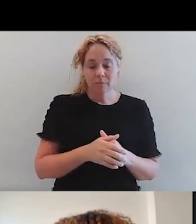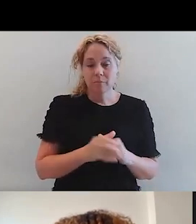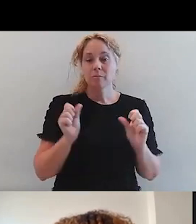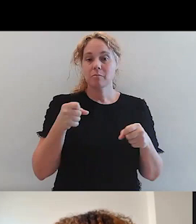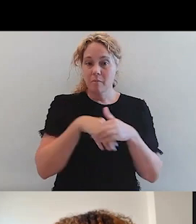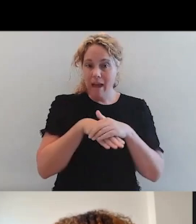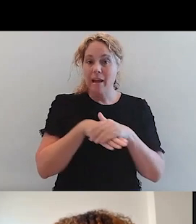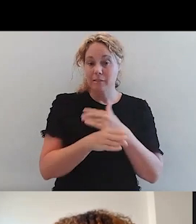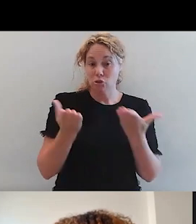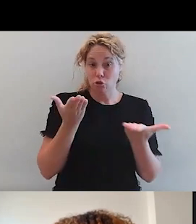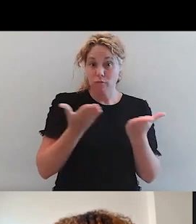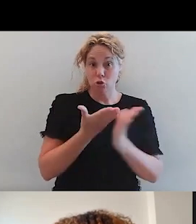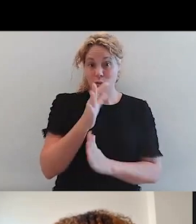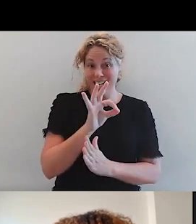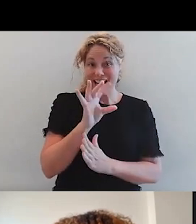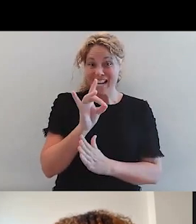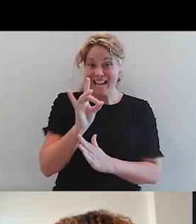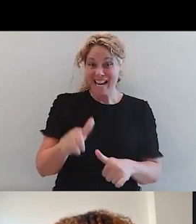that service through